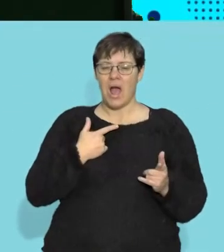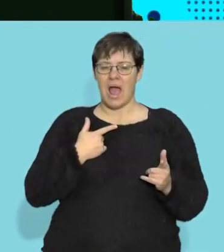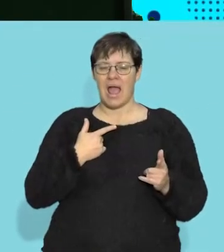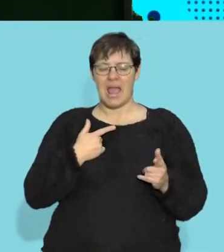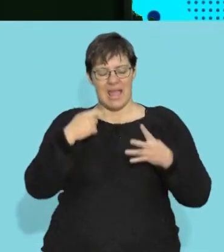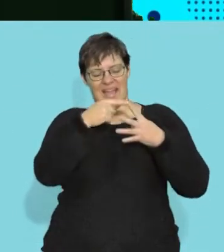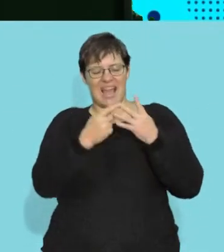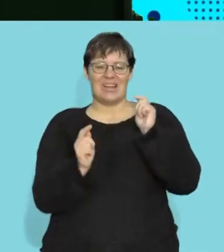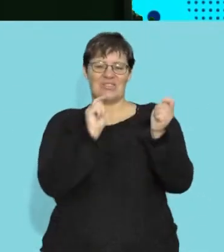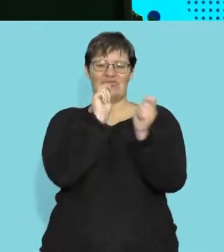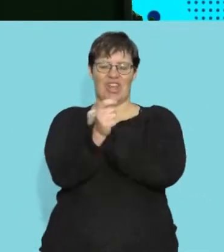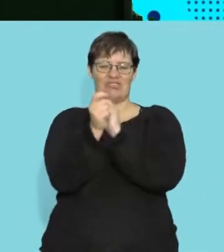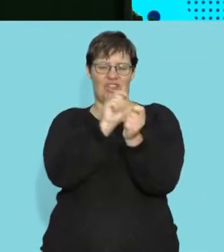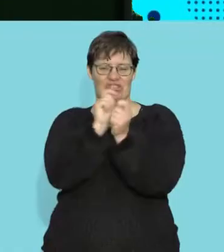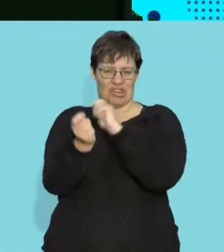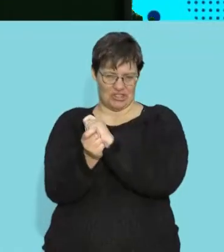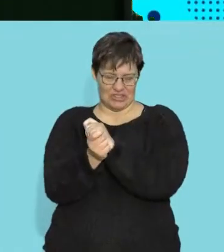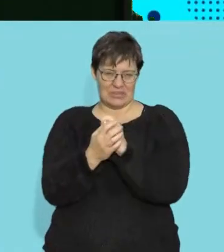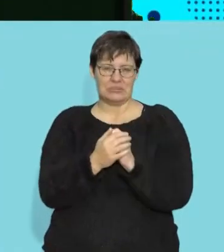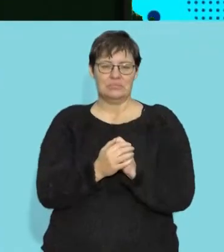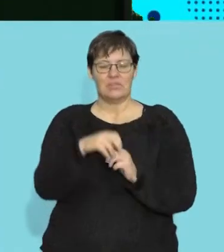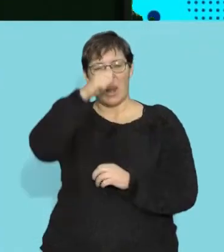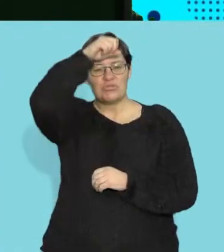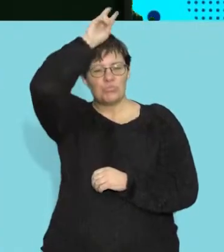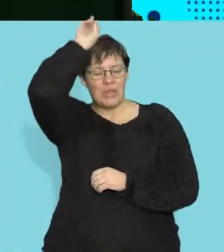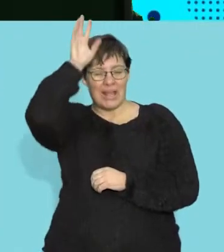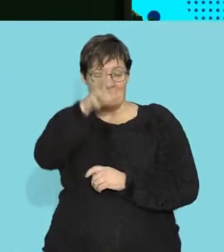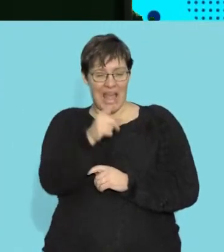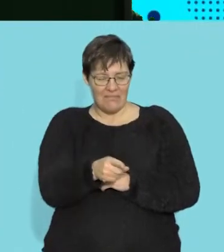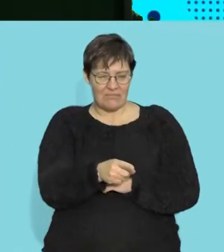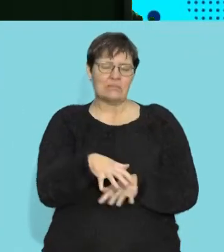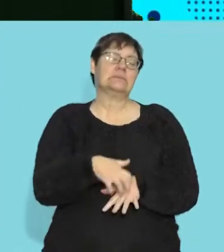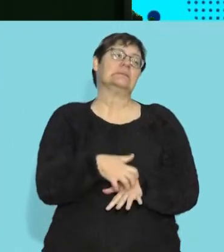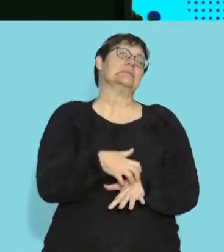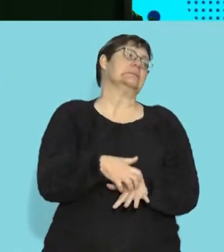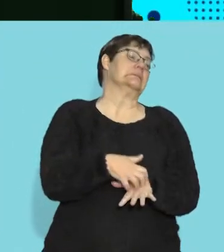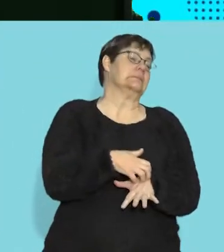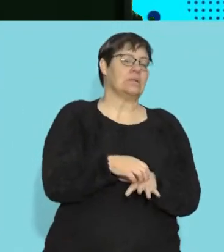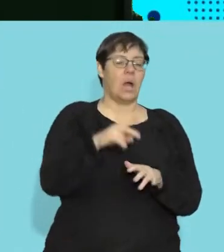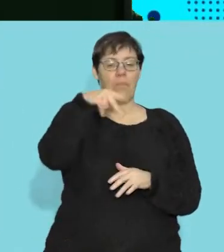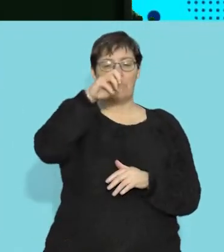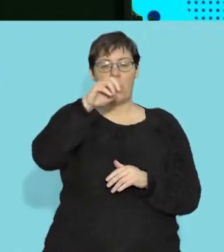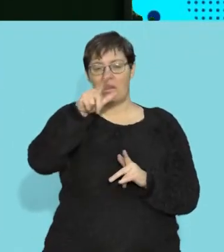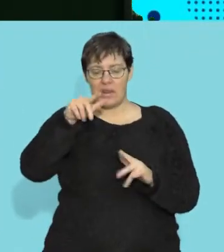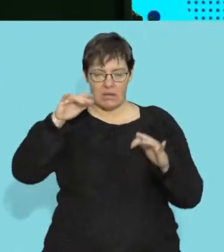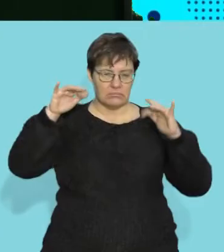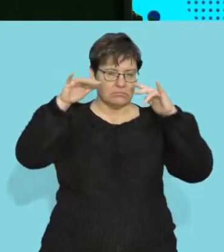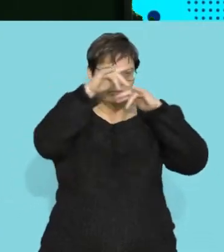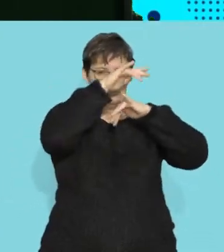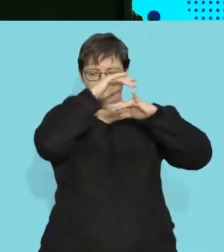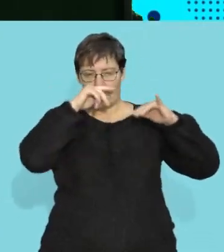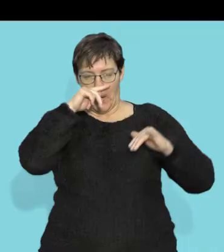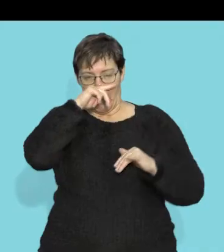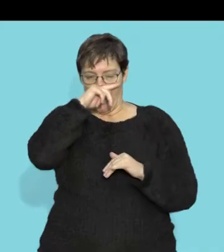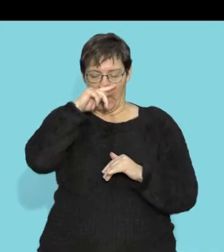or tuberculosis, but what it does is it's an irritation. So for some of us, what happens is we've got little